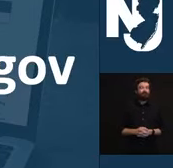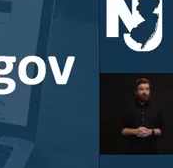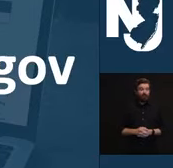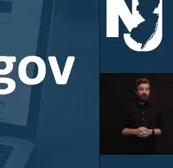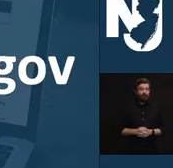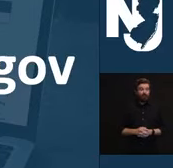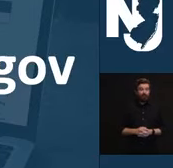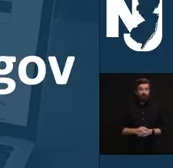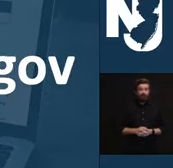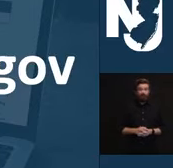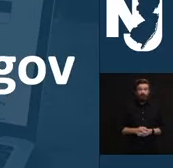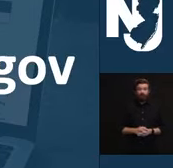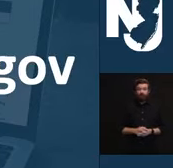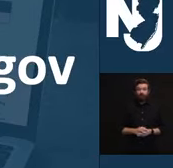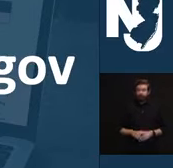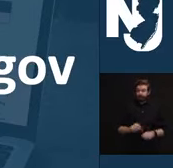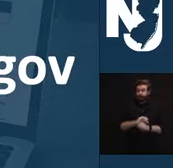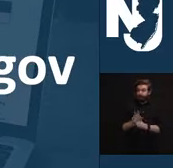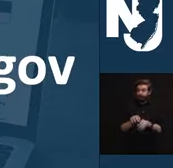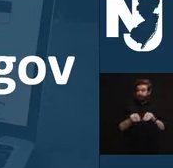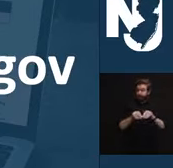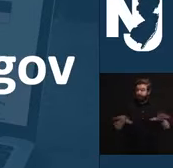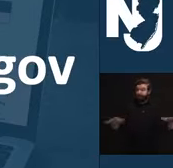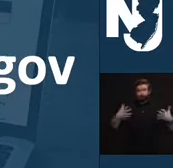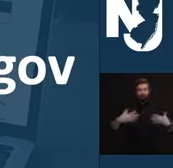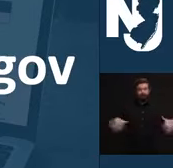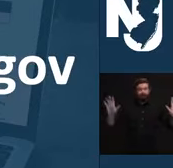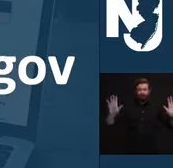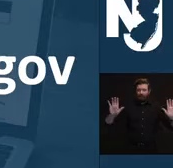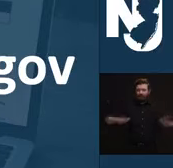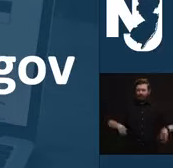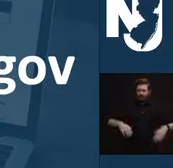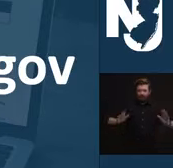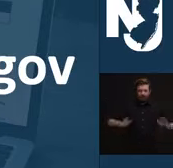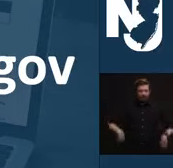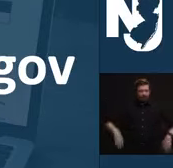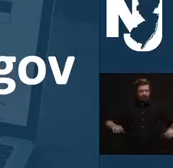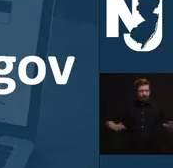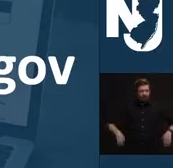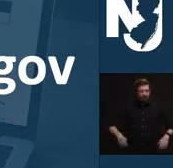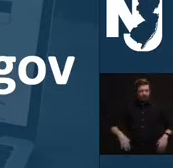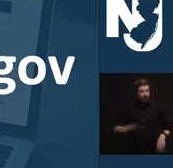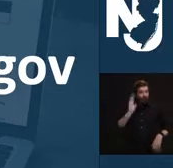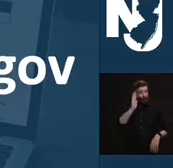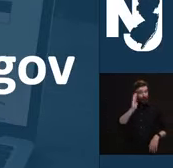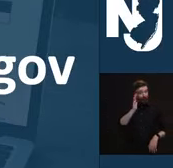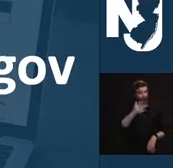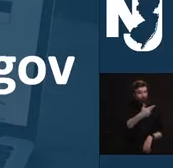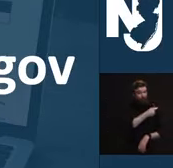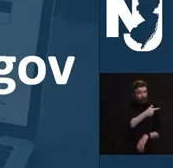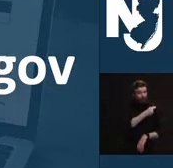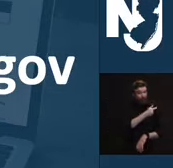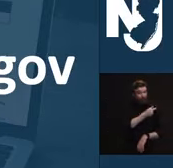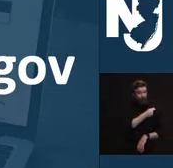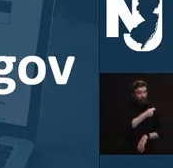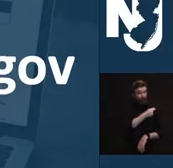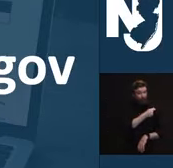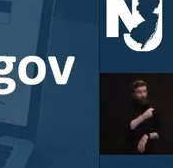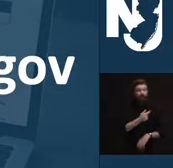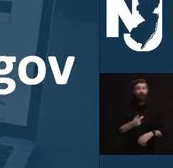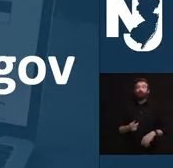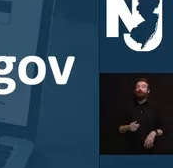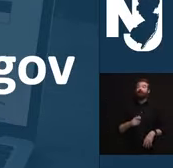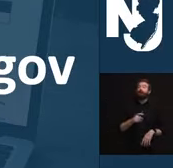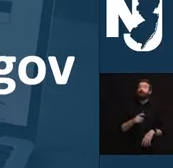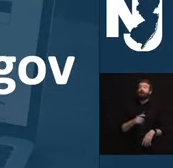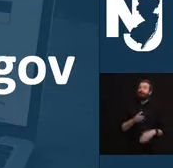us yet with the news of the first shipments of a vaccine, but it is getting closer with each day. Let's do